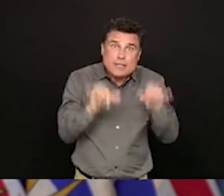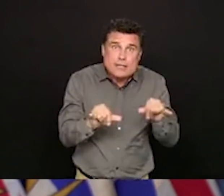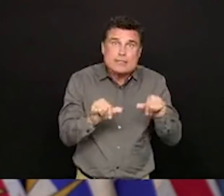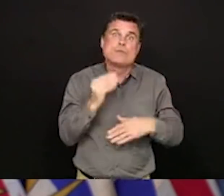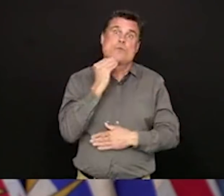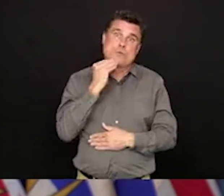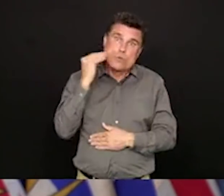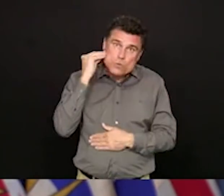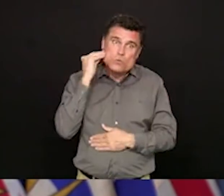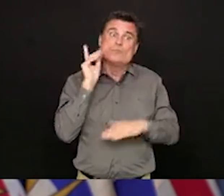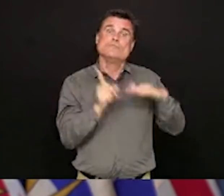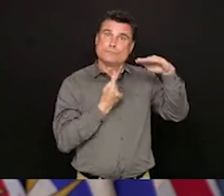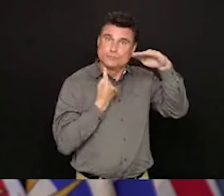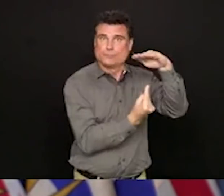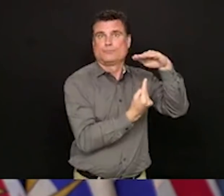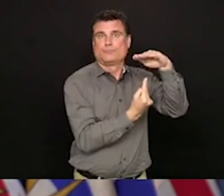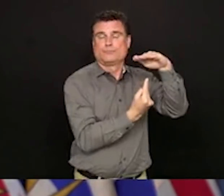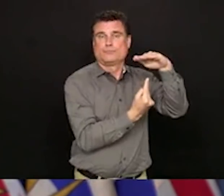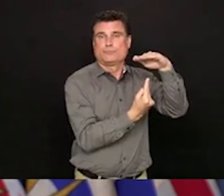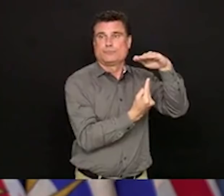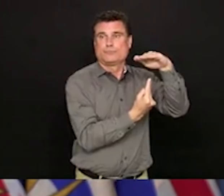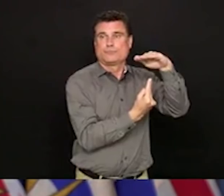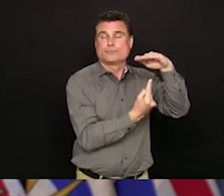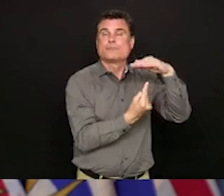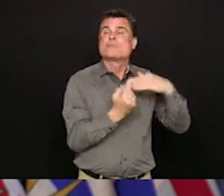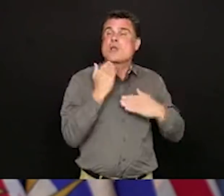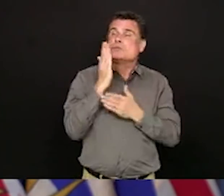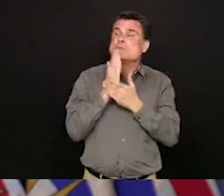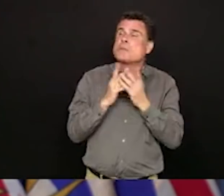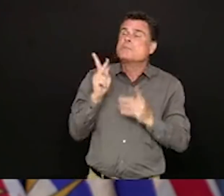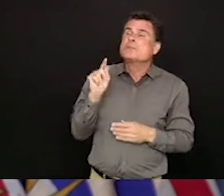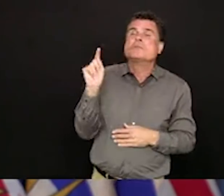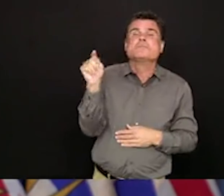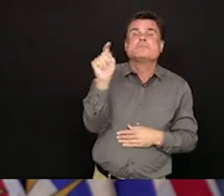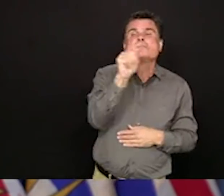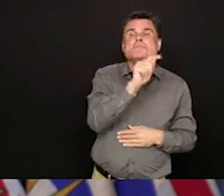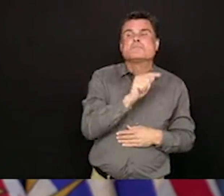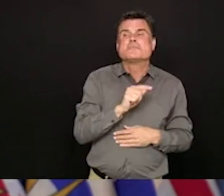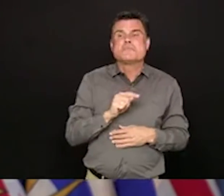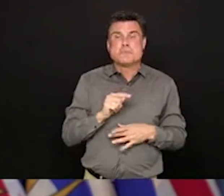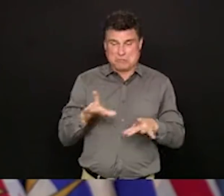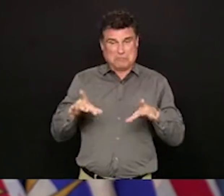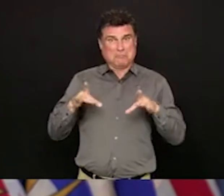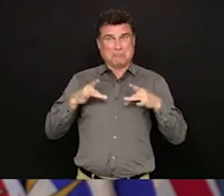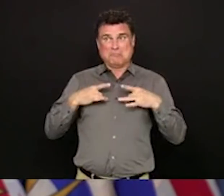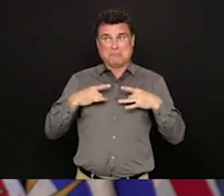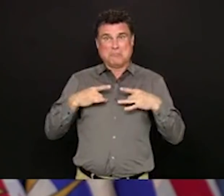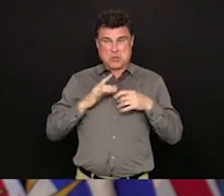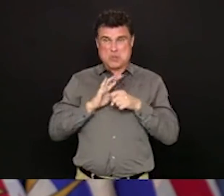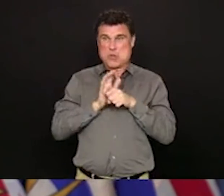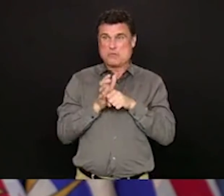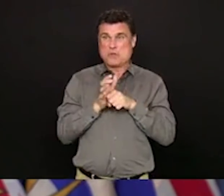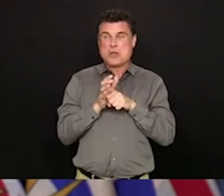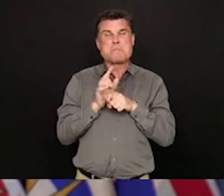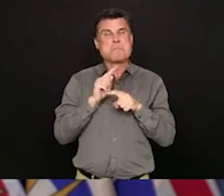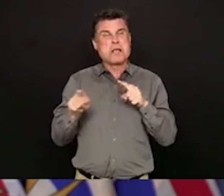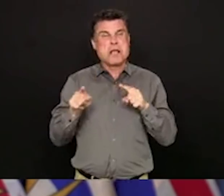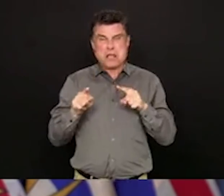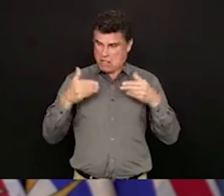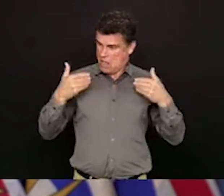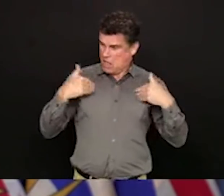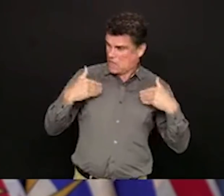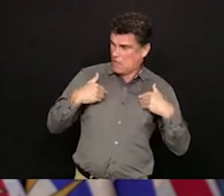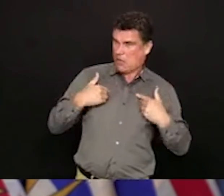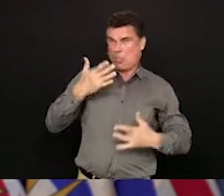experience very mild symptoms with this virus, and some may think it's just the sniffles or perhaps even just allergies